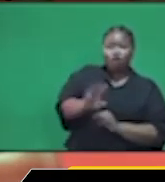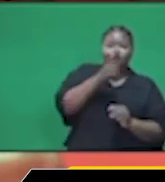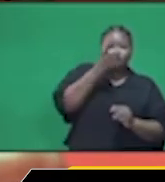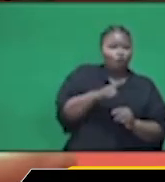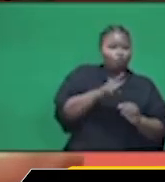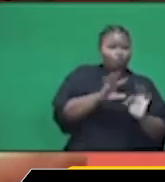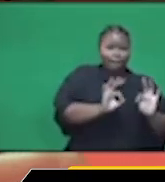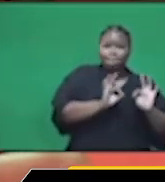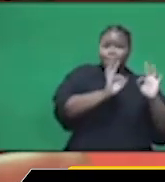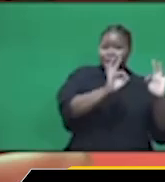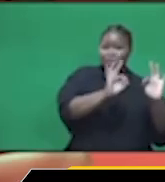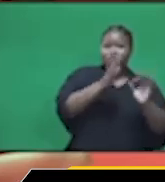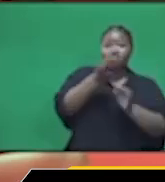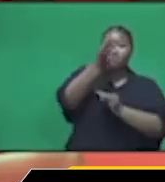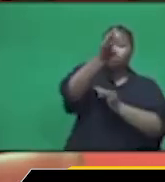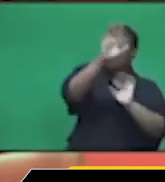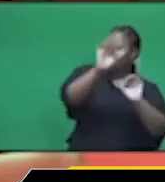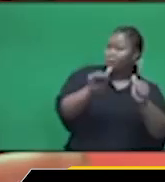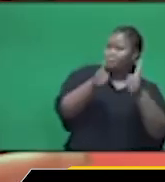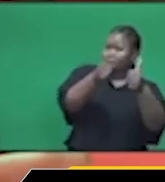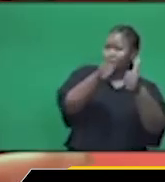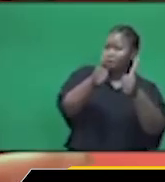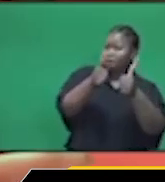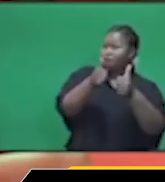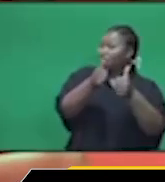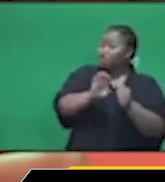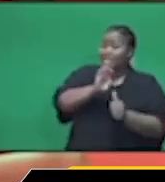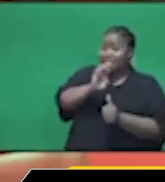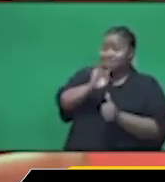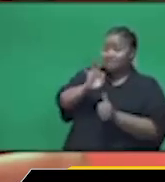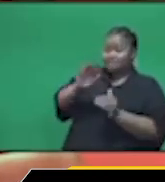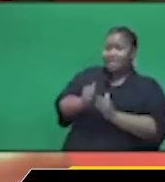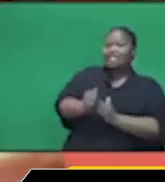and prosperous future. To the outgoing EFF leadership,